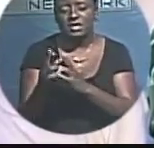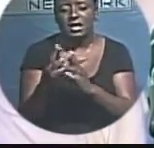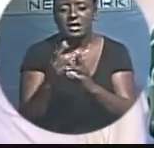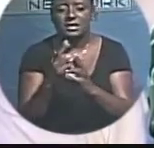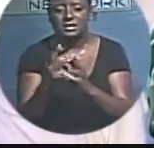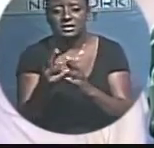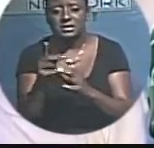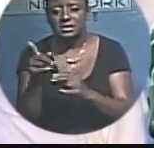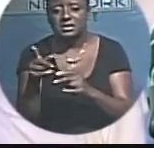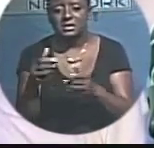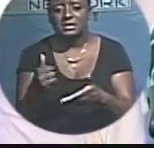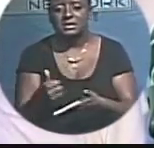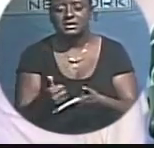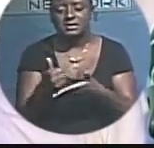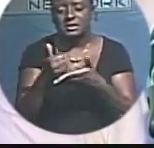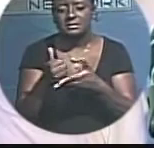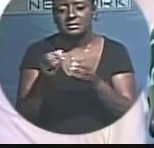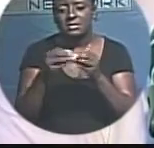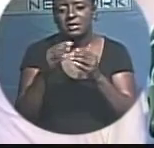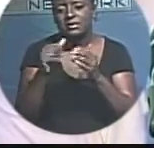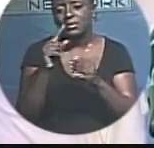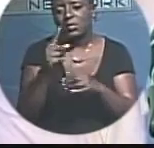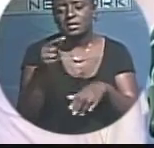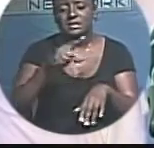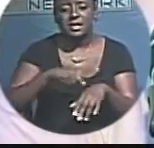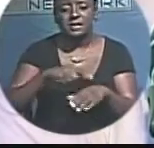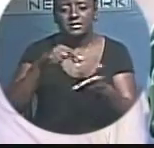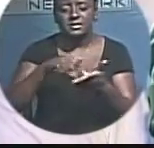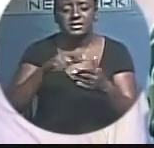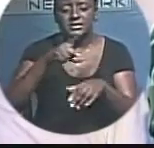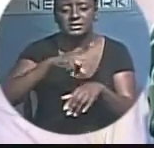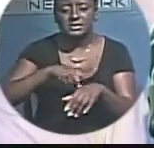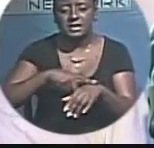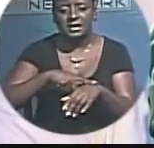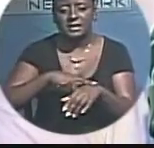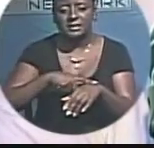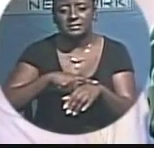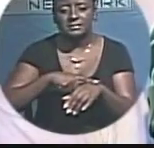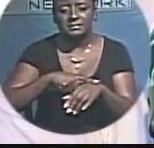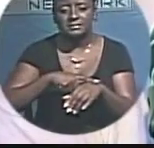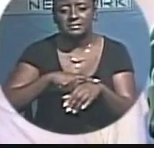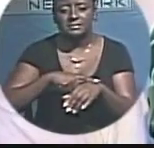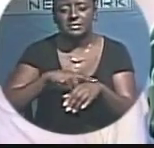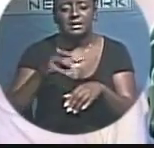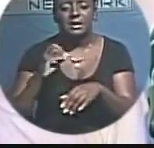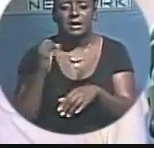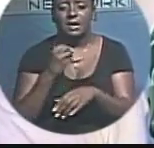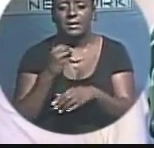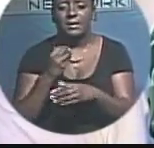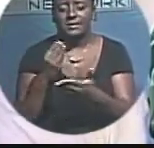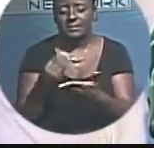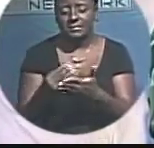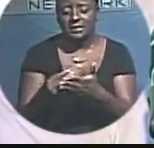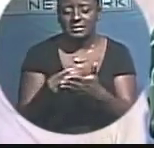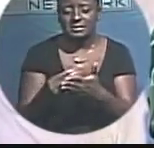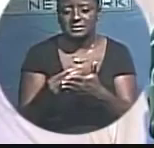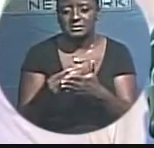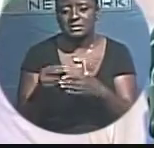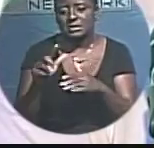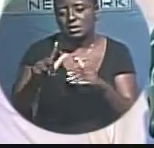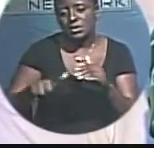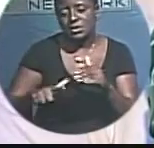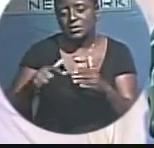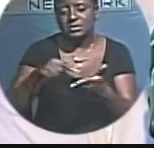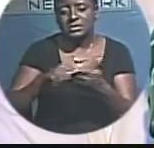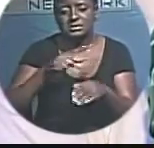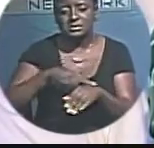time, but this time more so than ever. Our kitty is kind of low. And this time, we really, really needed